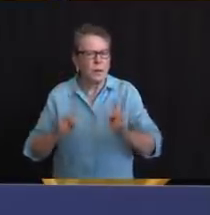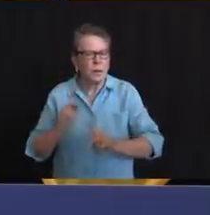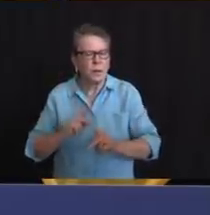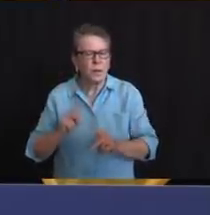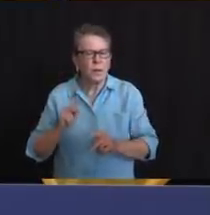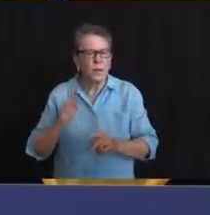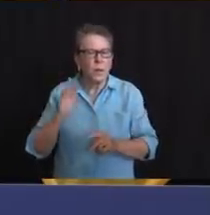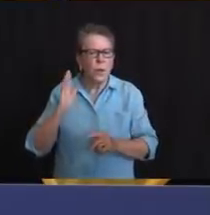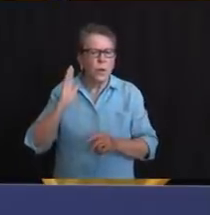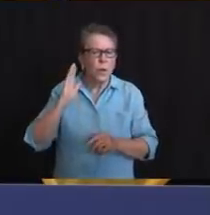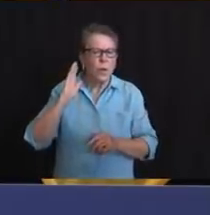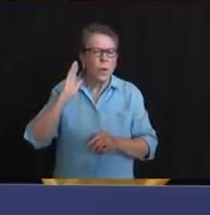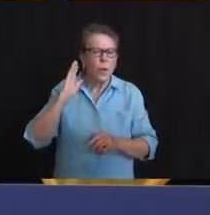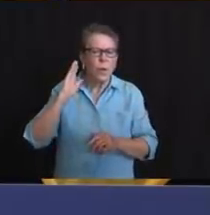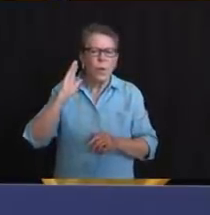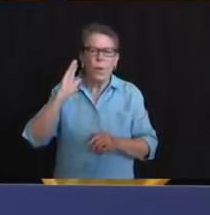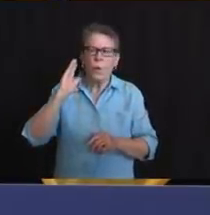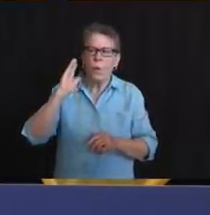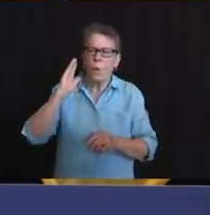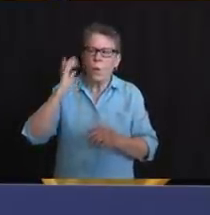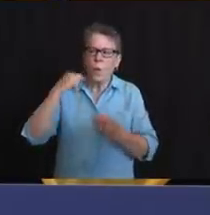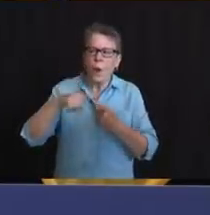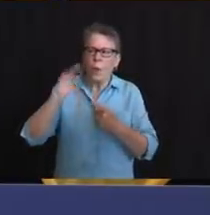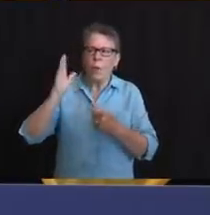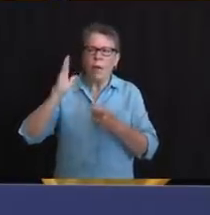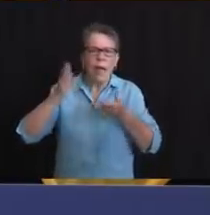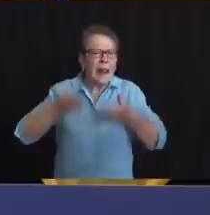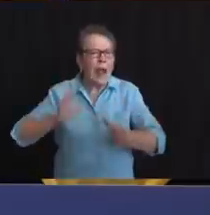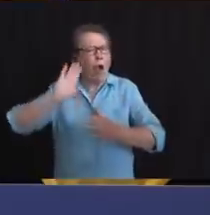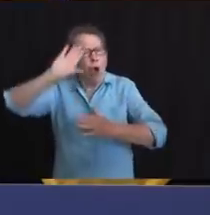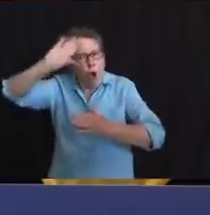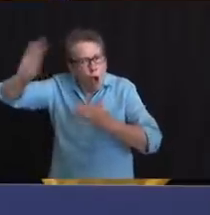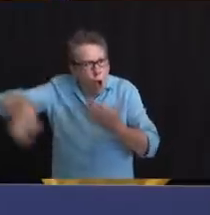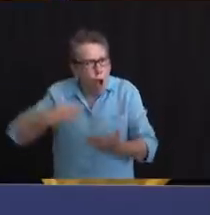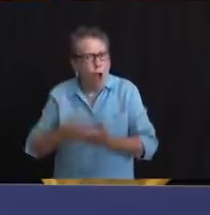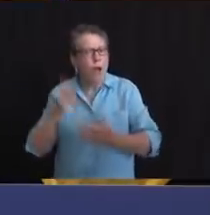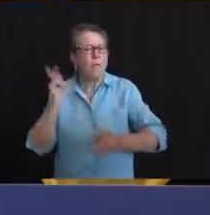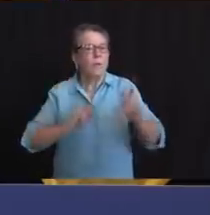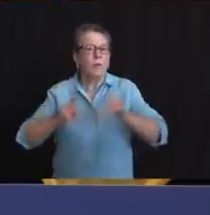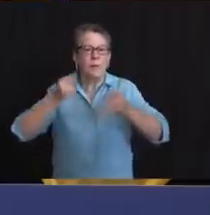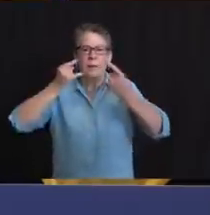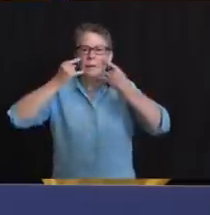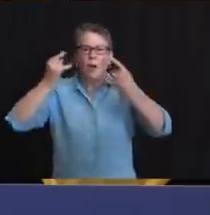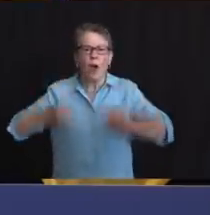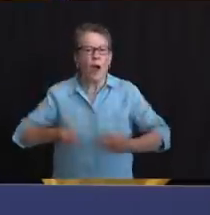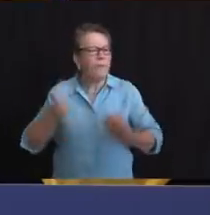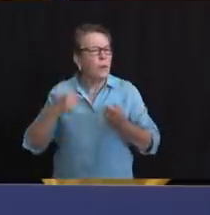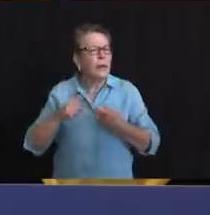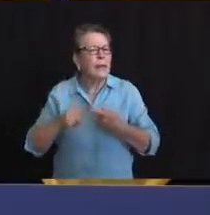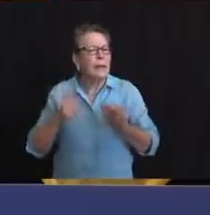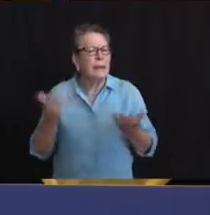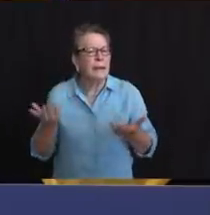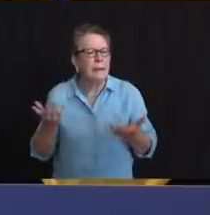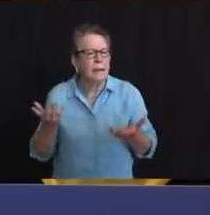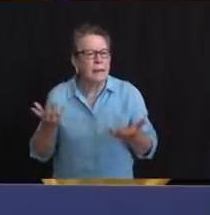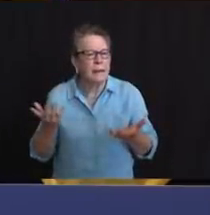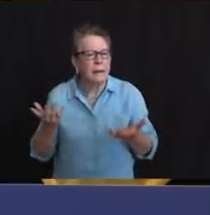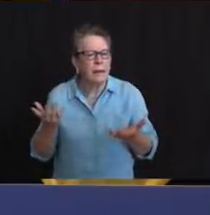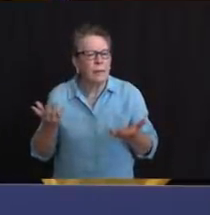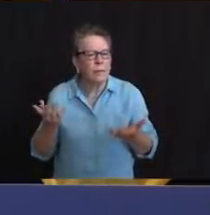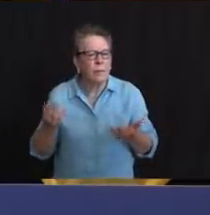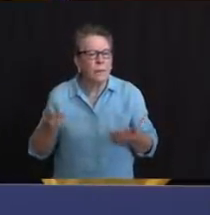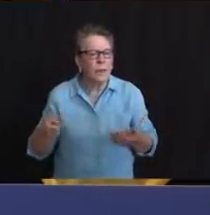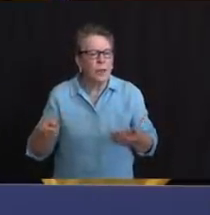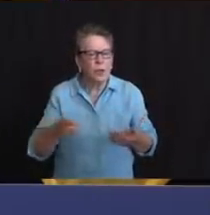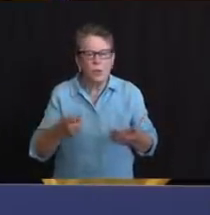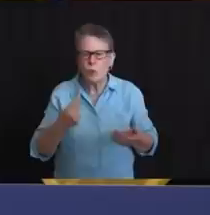Memorial Day being a different reality for months now, that's true. But you also said about a month and a half ago that you didn't think we'd be ditching masks by Memorial Day.